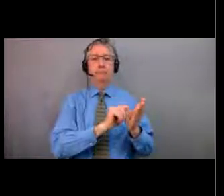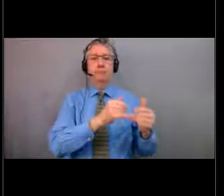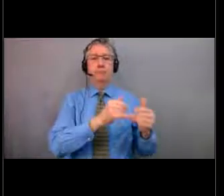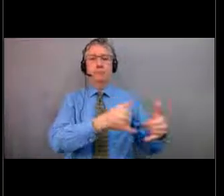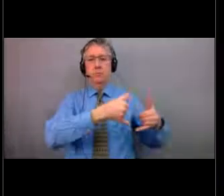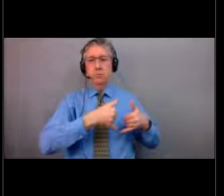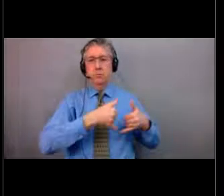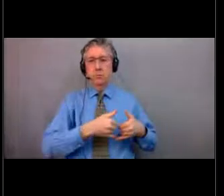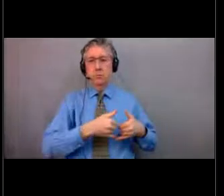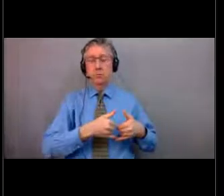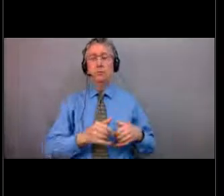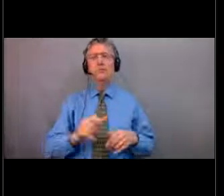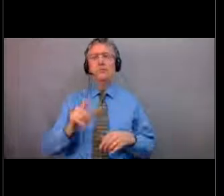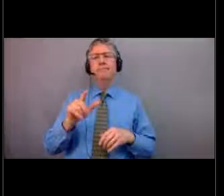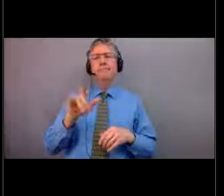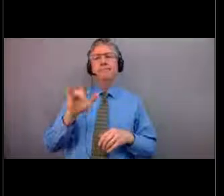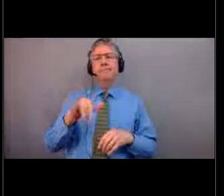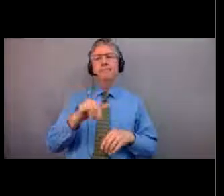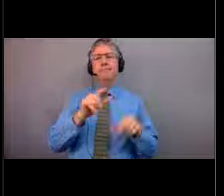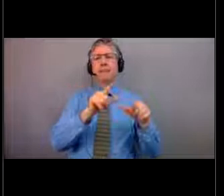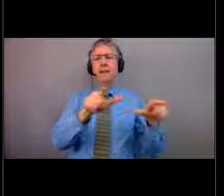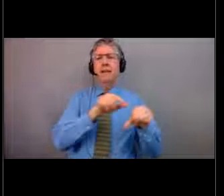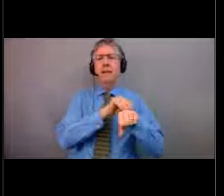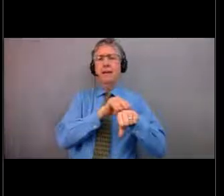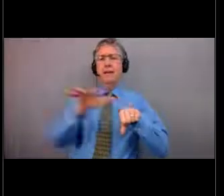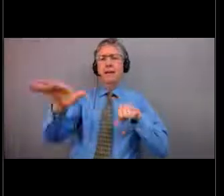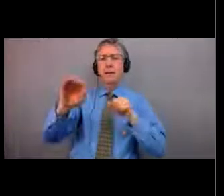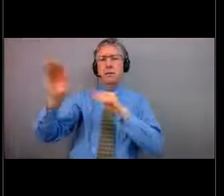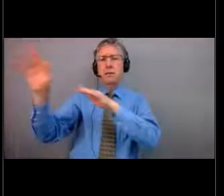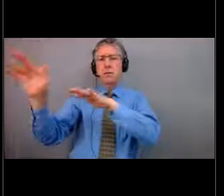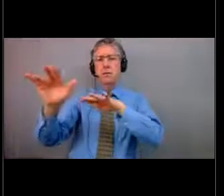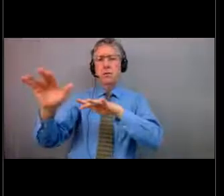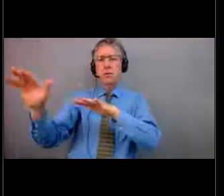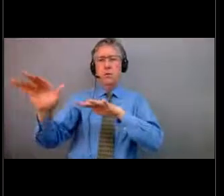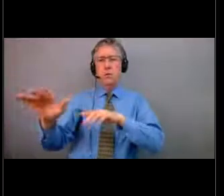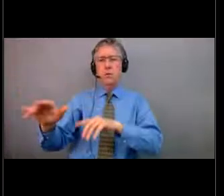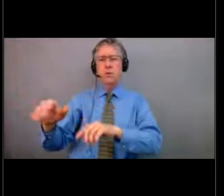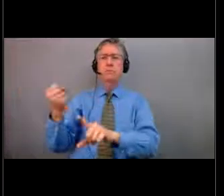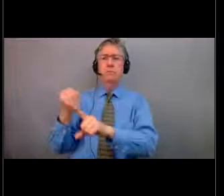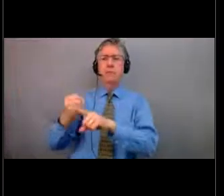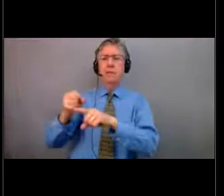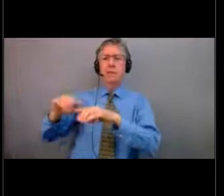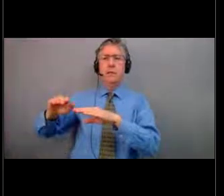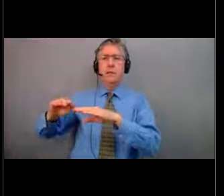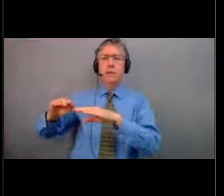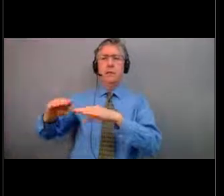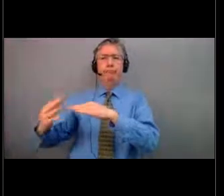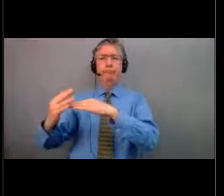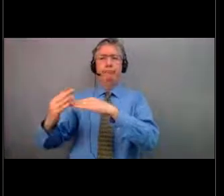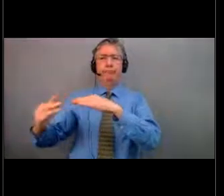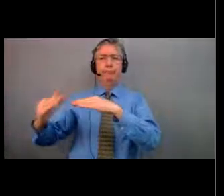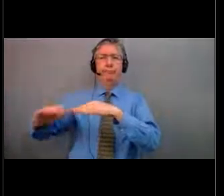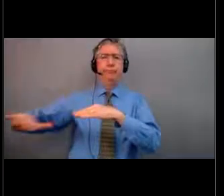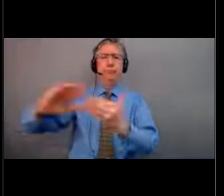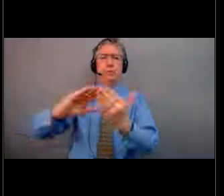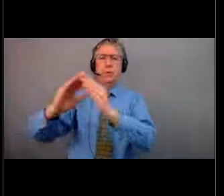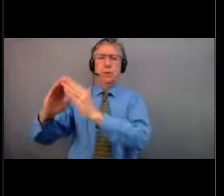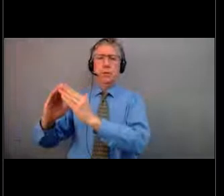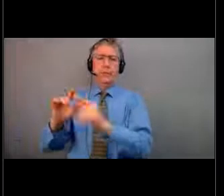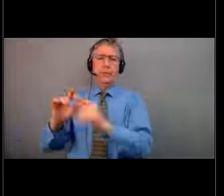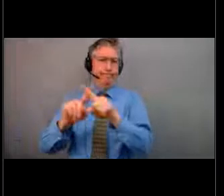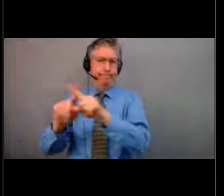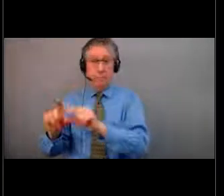Lake effect snow is a hazardous winter weather that impacts coastal communities in many different ways. It can result in